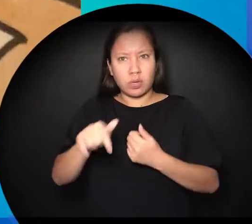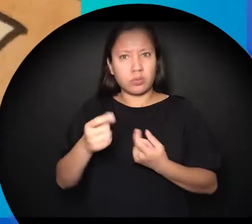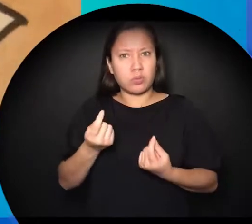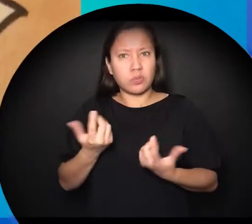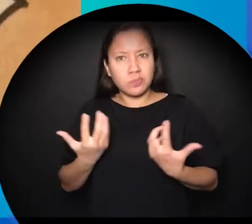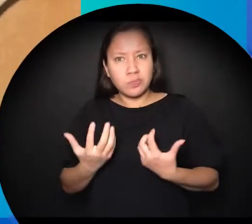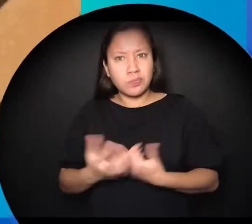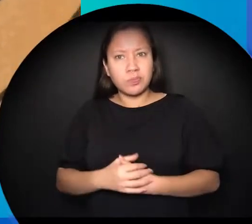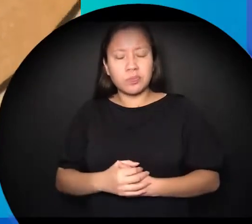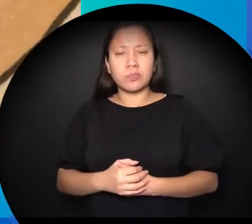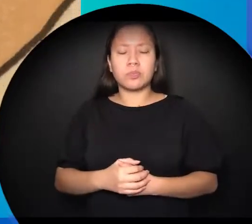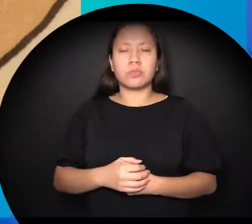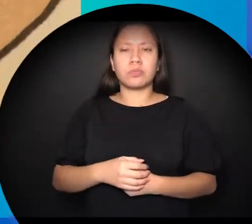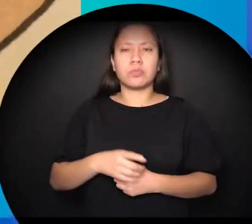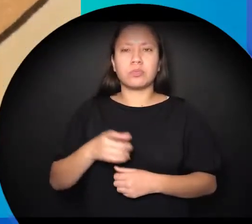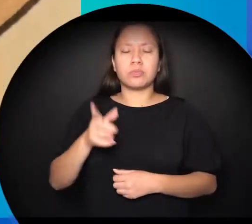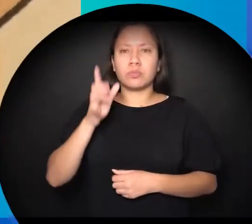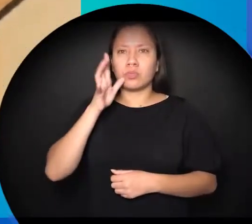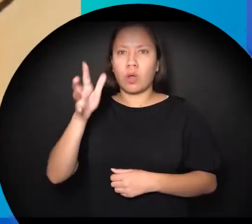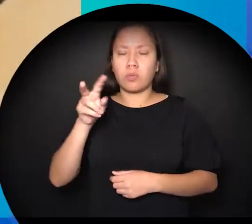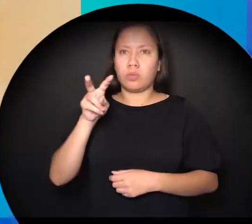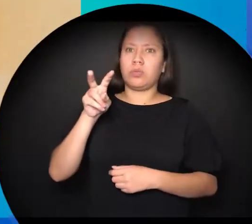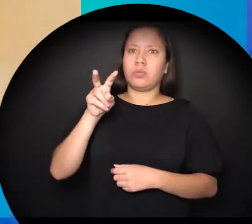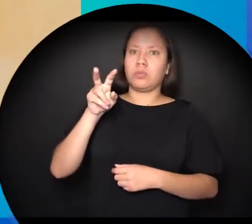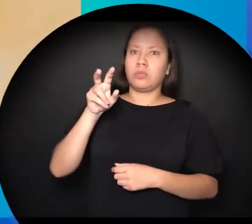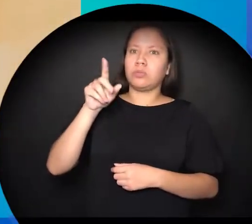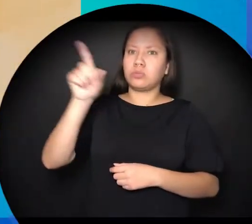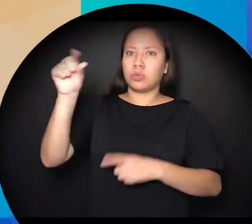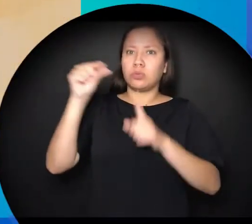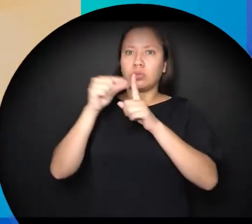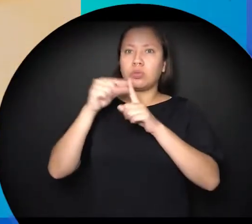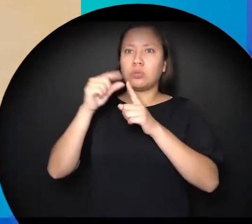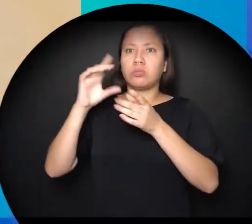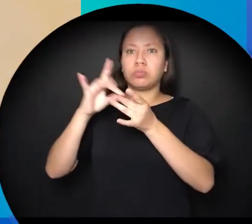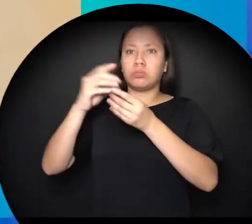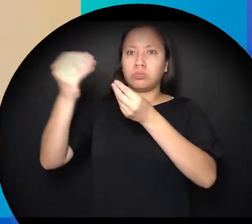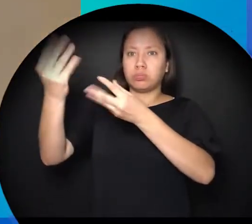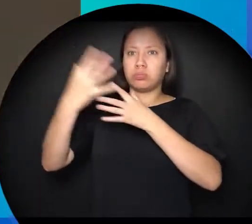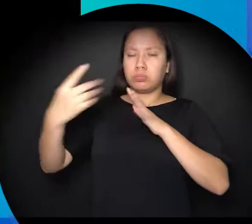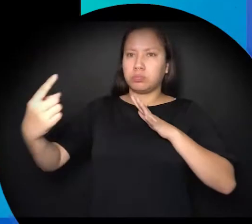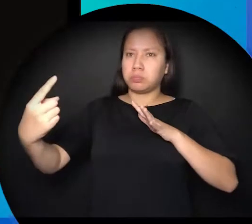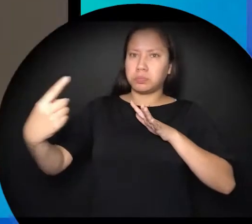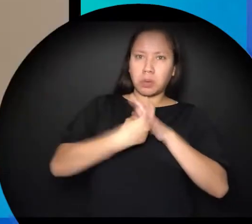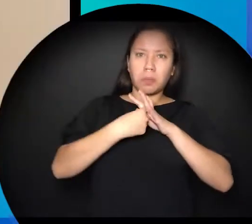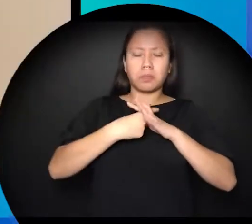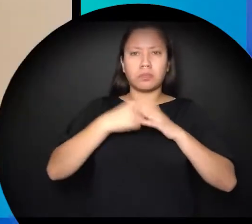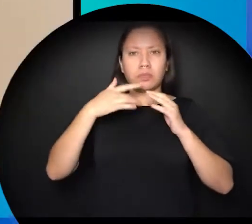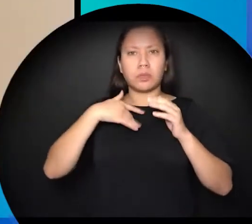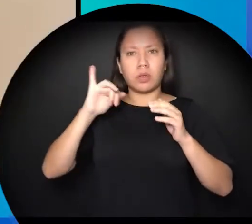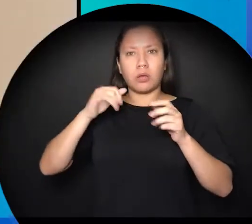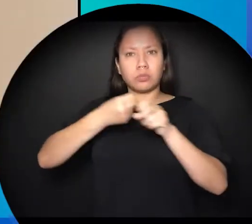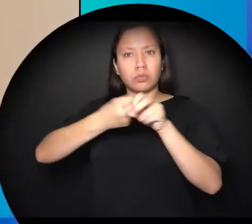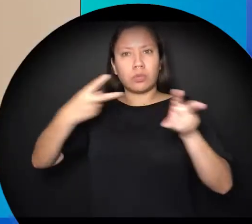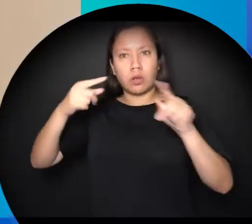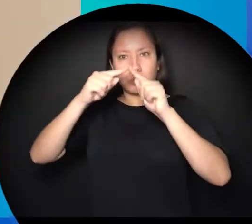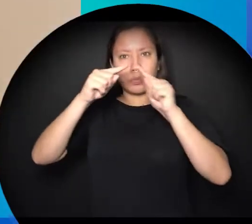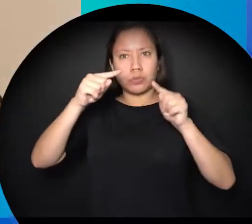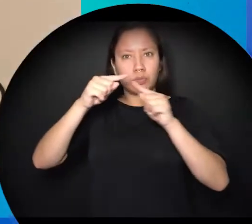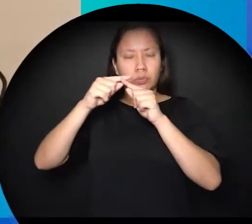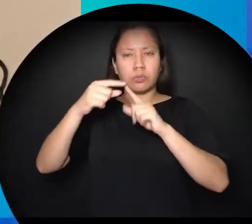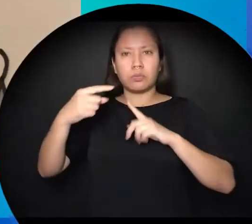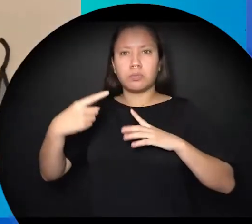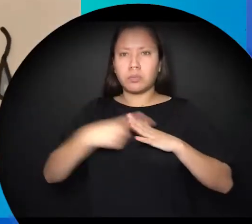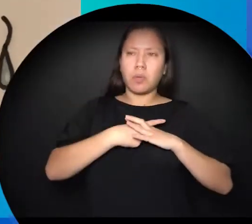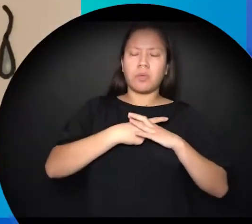Nukomis love Nipi and Nipi love Nukomis rain